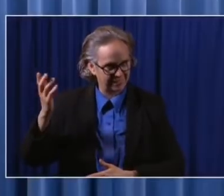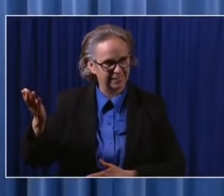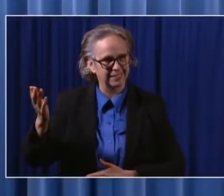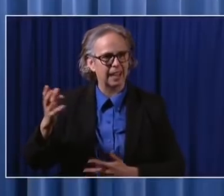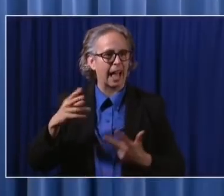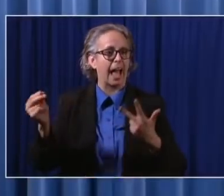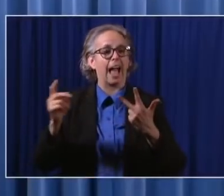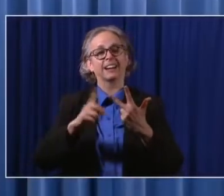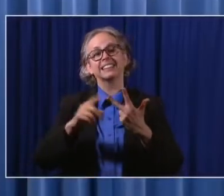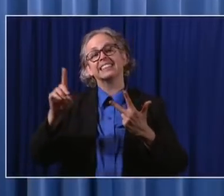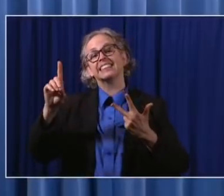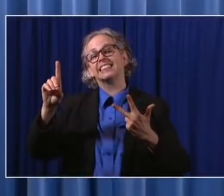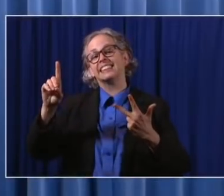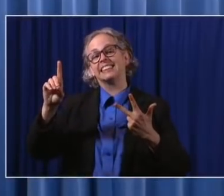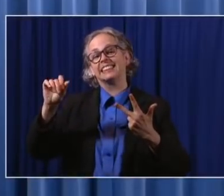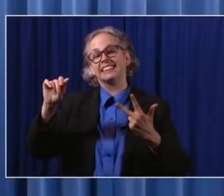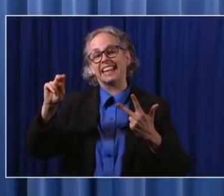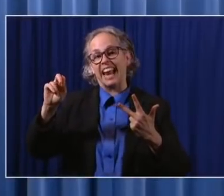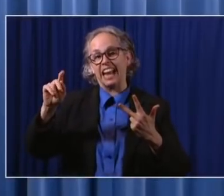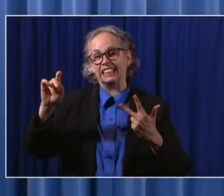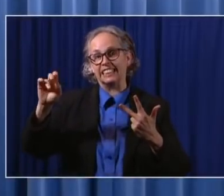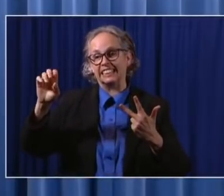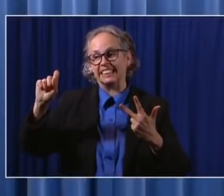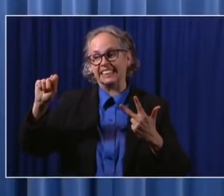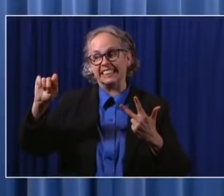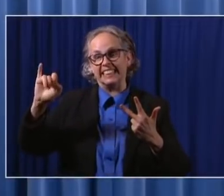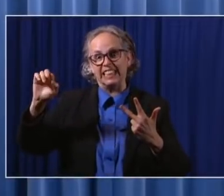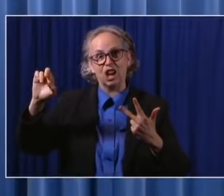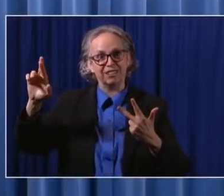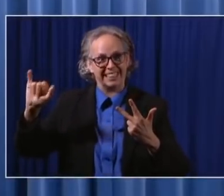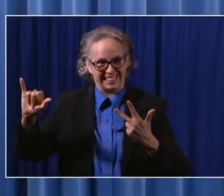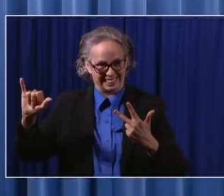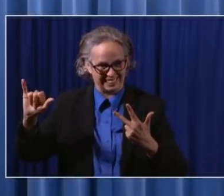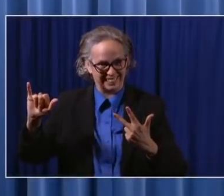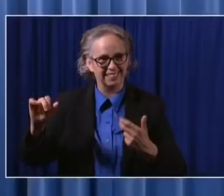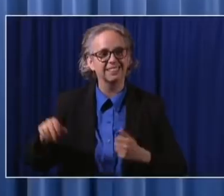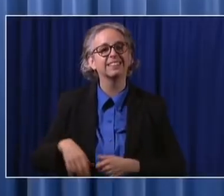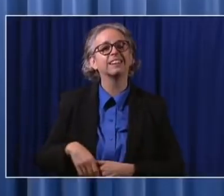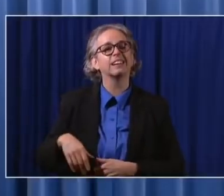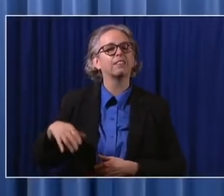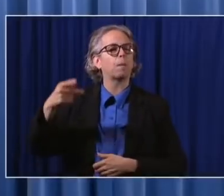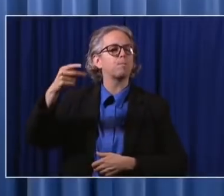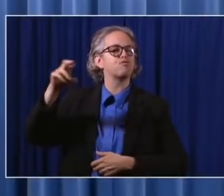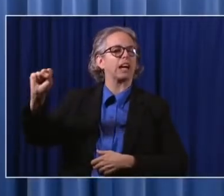our press secretary. Happy birthday to all of you.